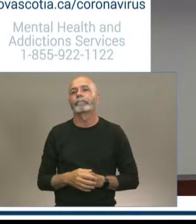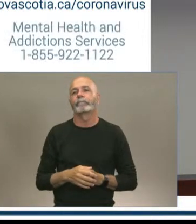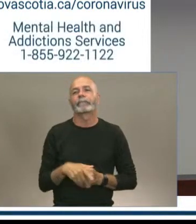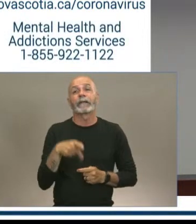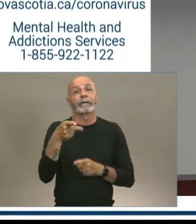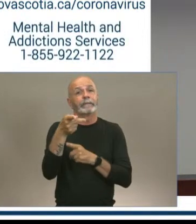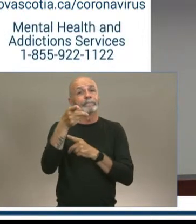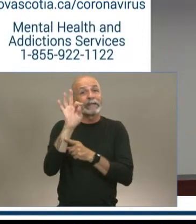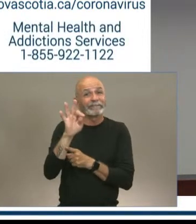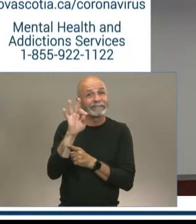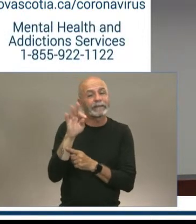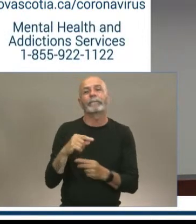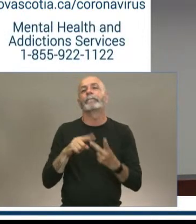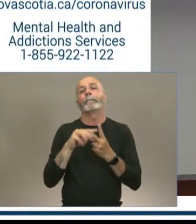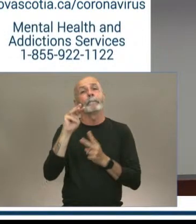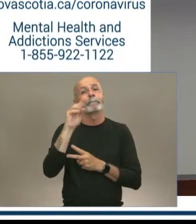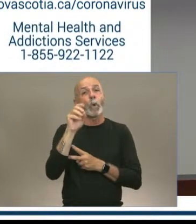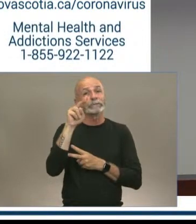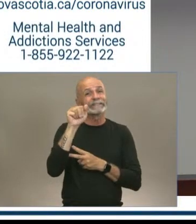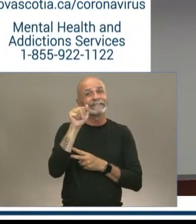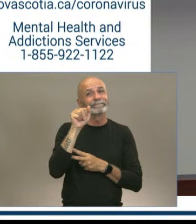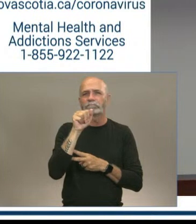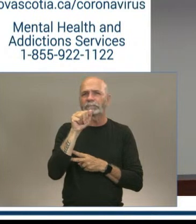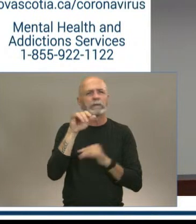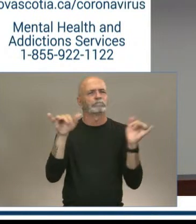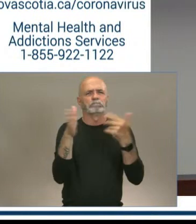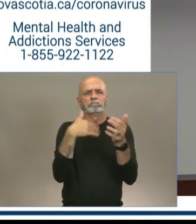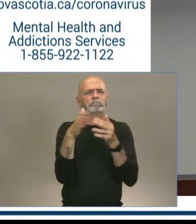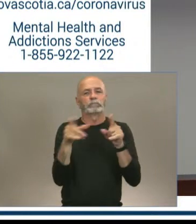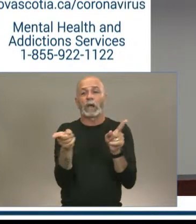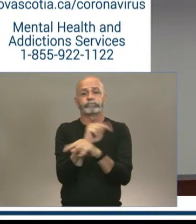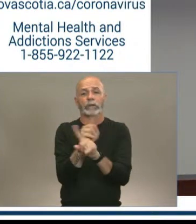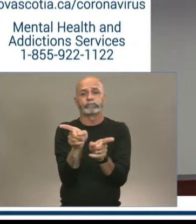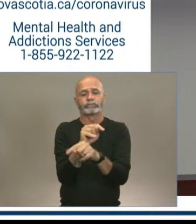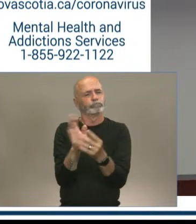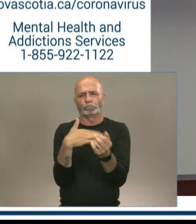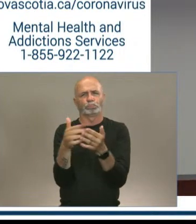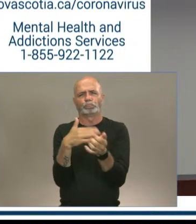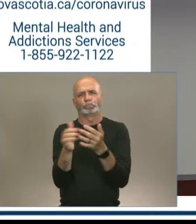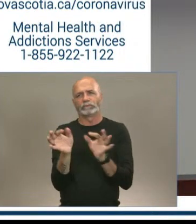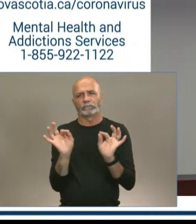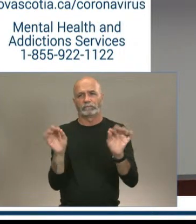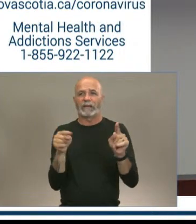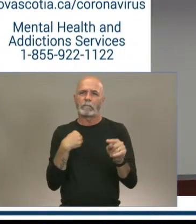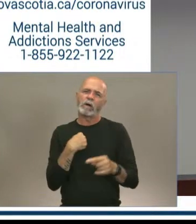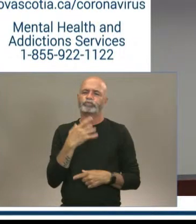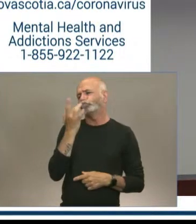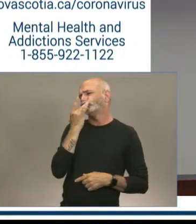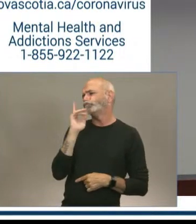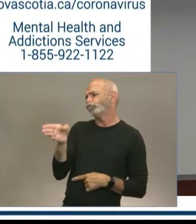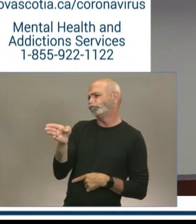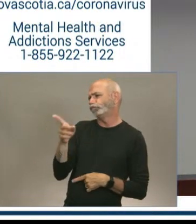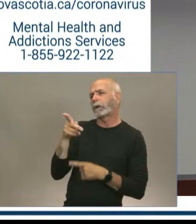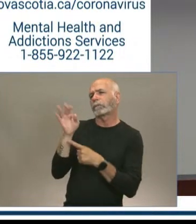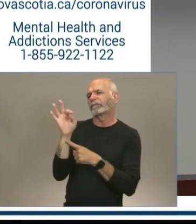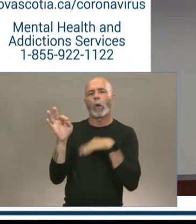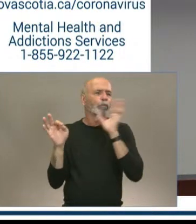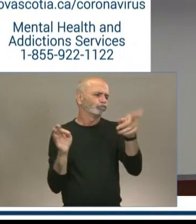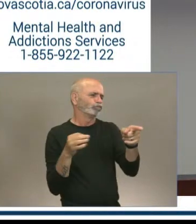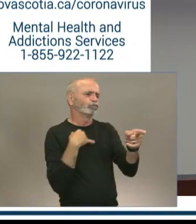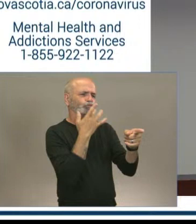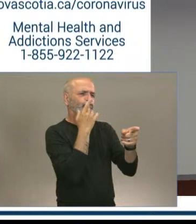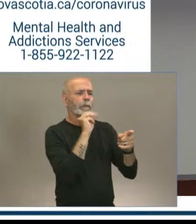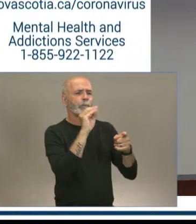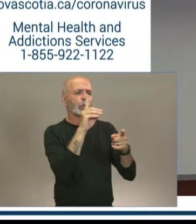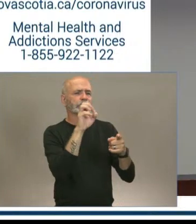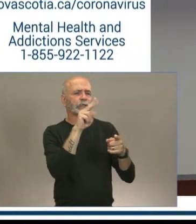it doesn't matter what your first vaccine was. Take the first appointment that you can get with Moderna or Pfizer. And doing this will